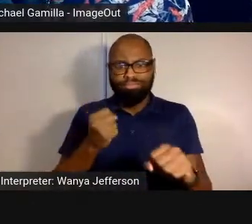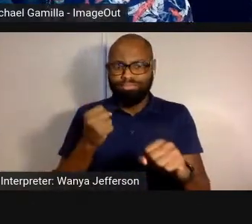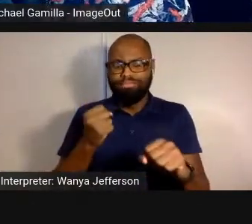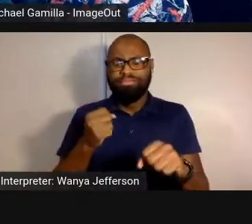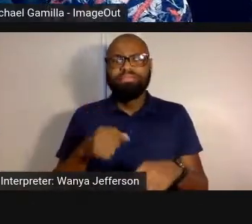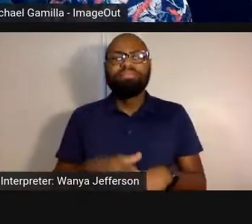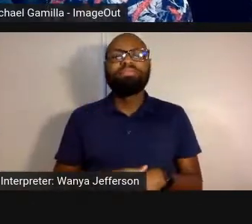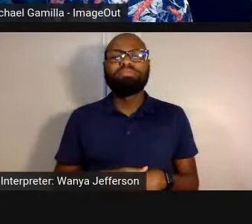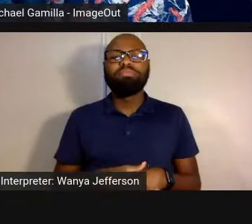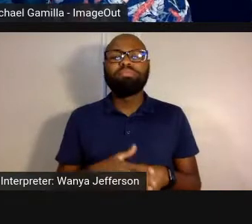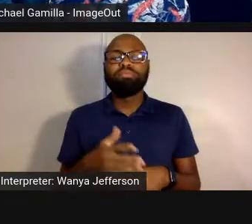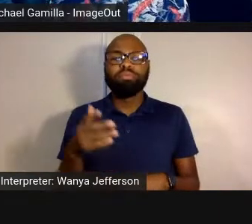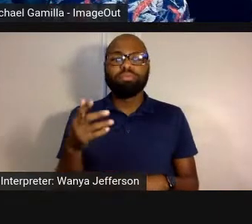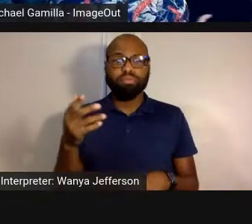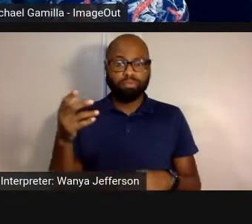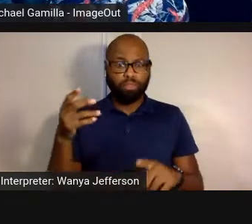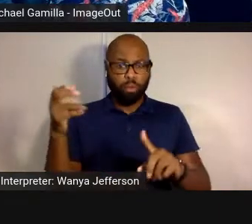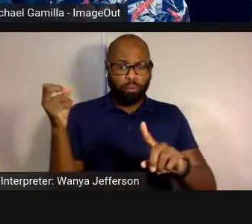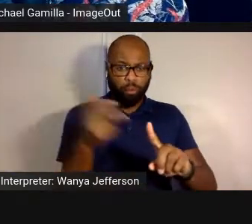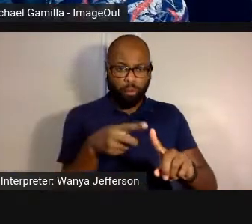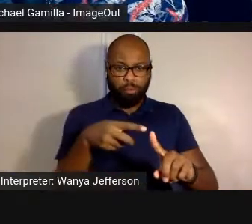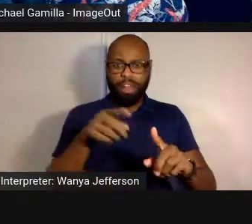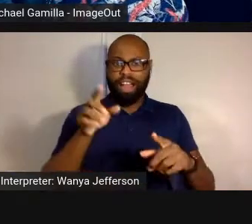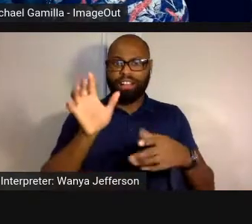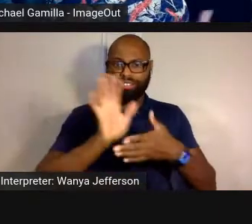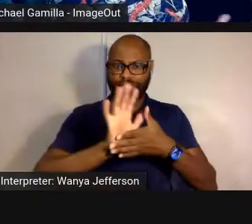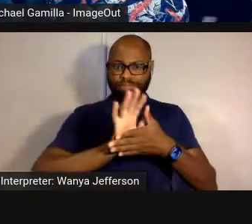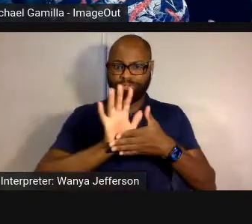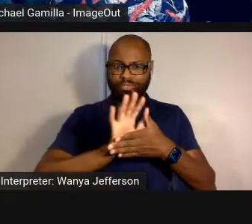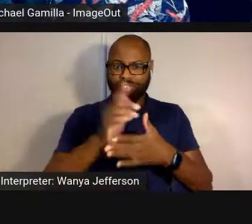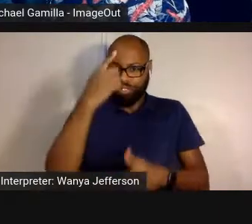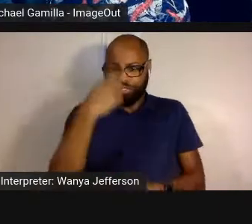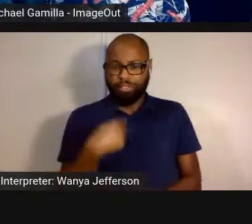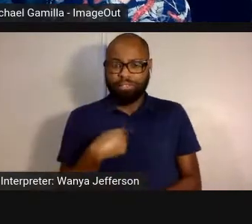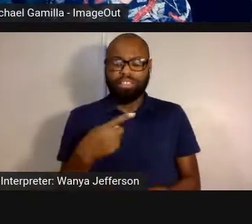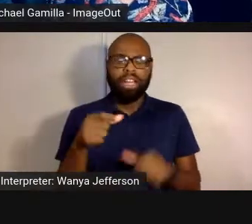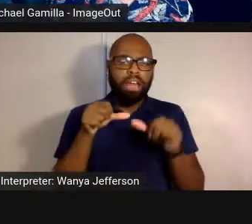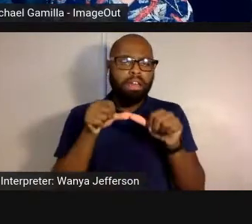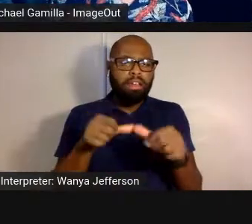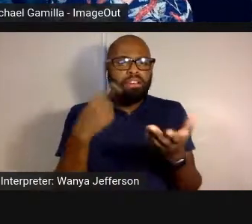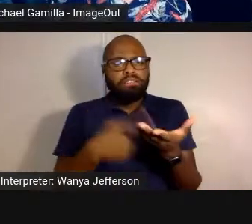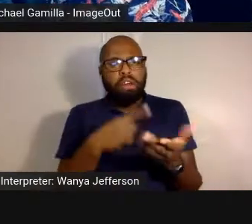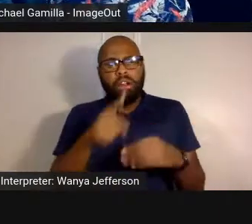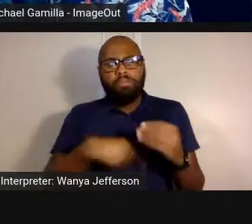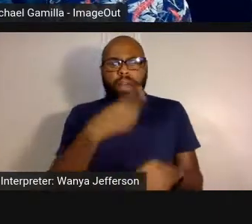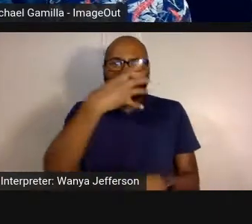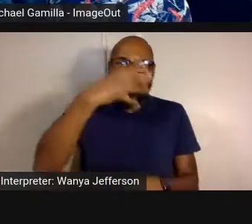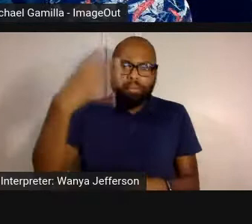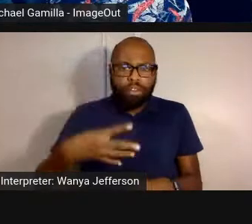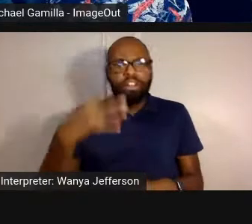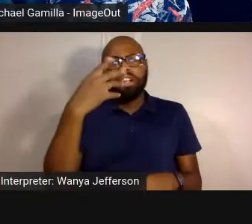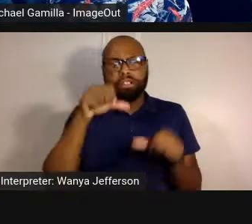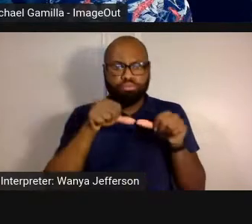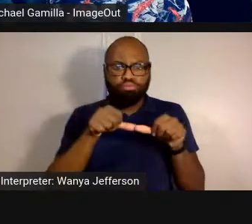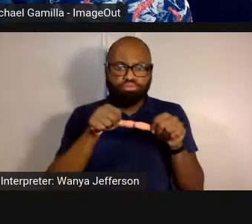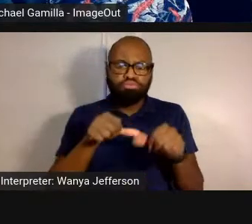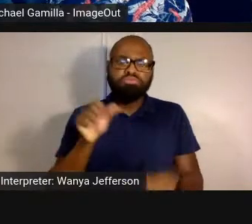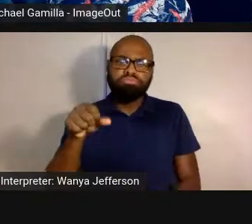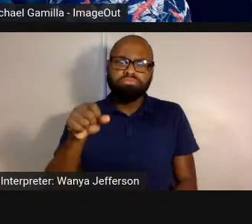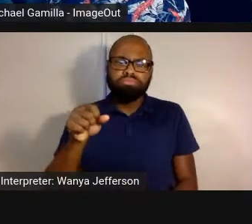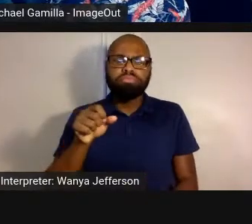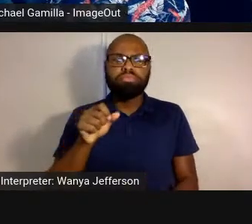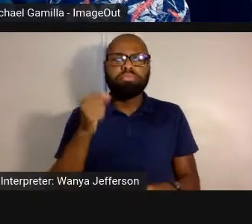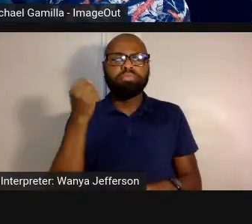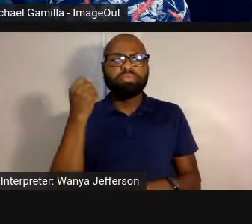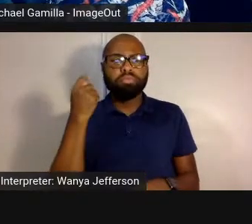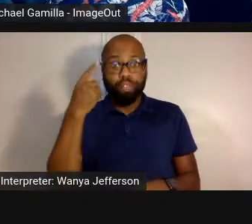film, because for me, we keep talking about the immigration part, but